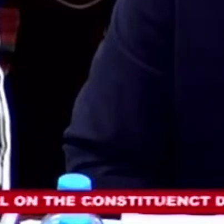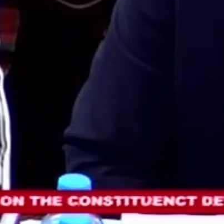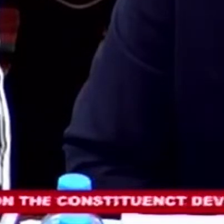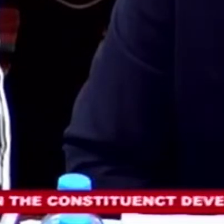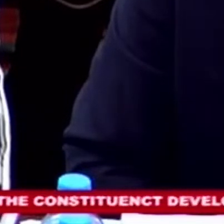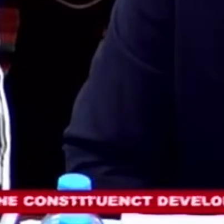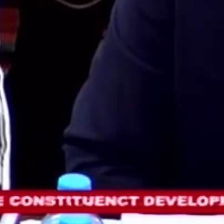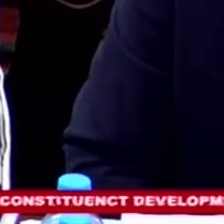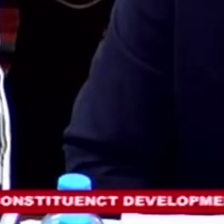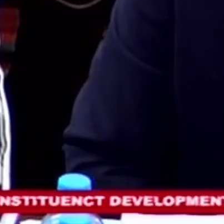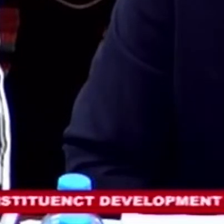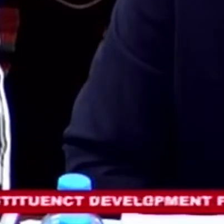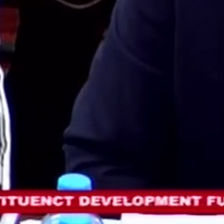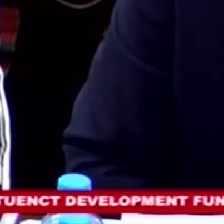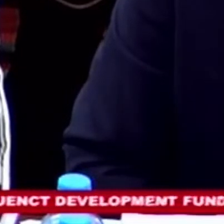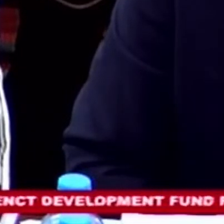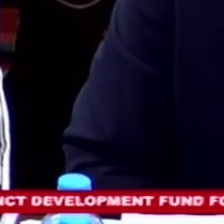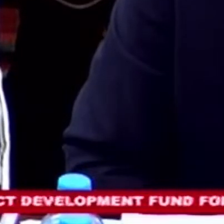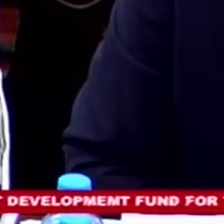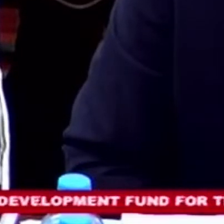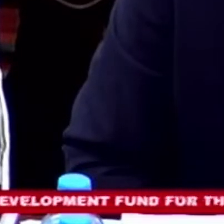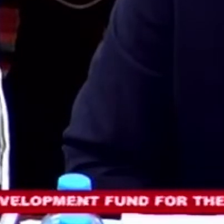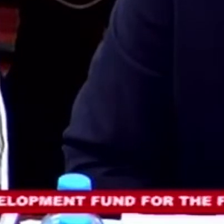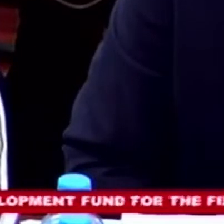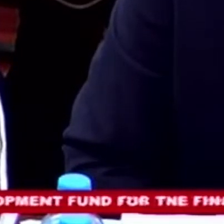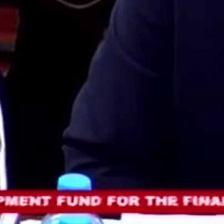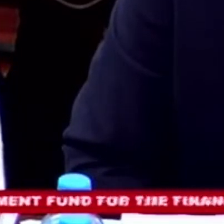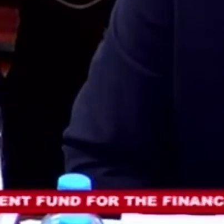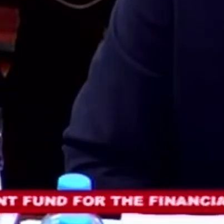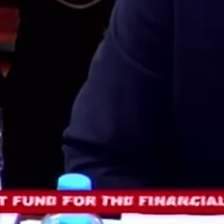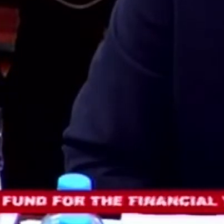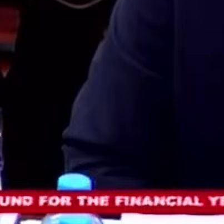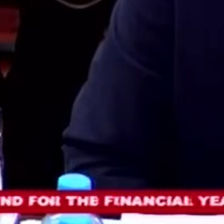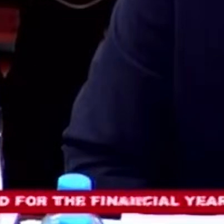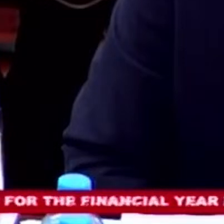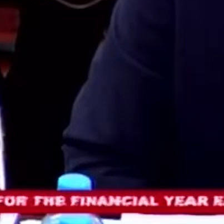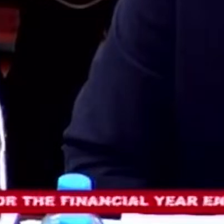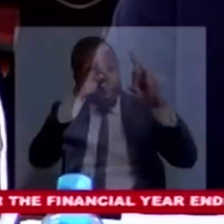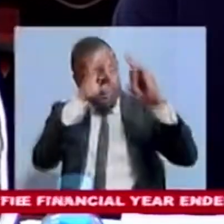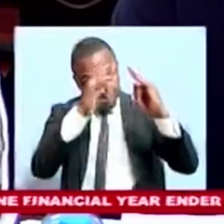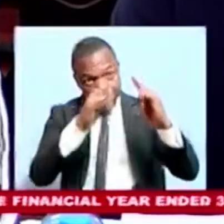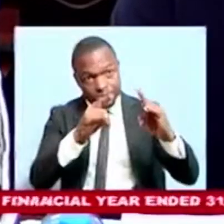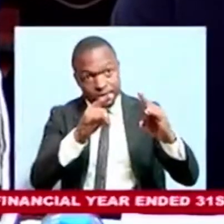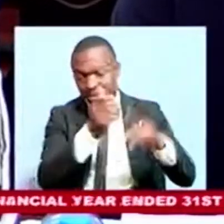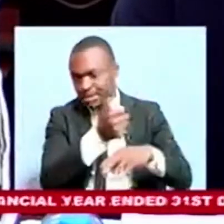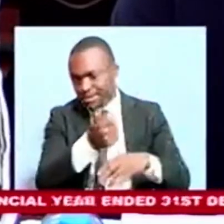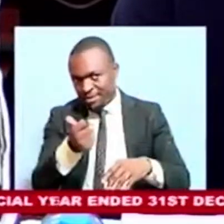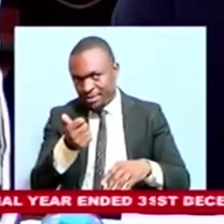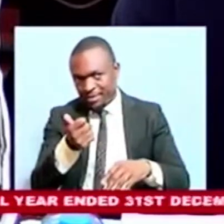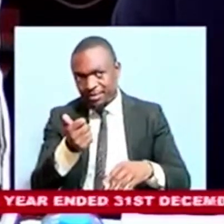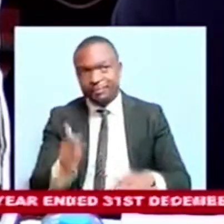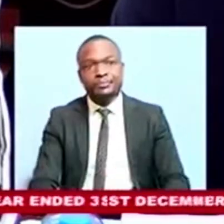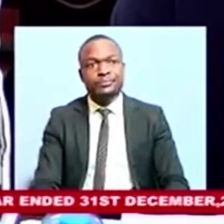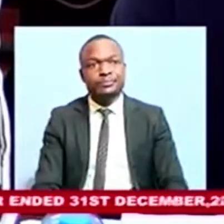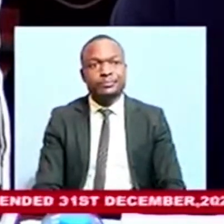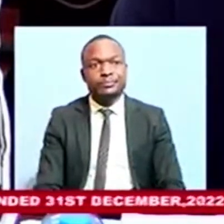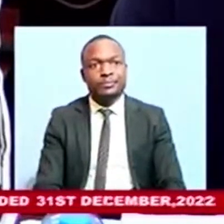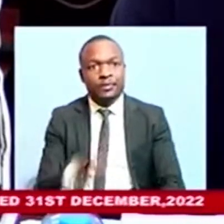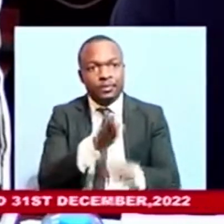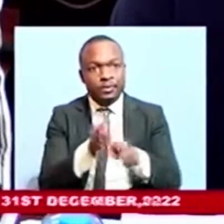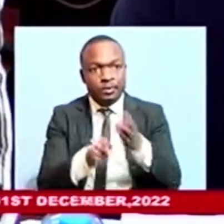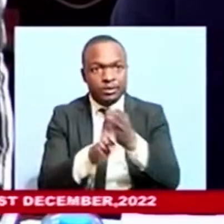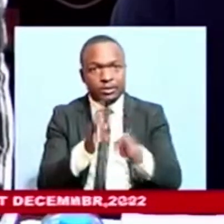ledgers for both Mother's Shelter. It was done through labor-based. Then the other one, which is the construction